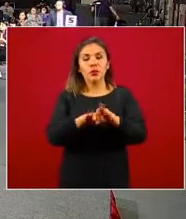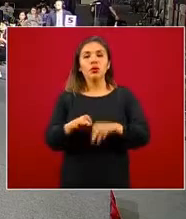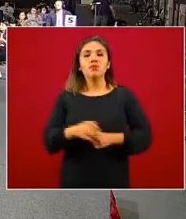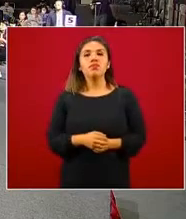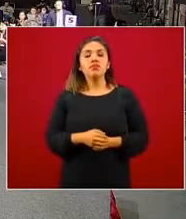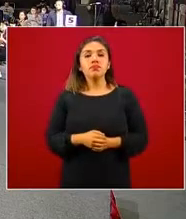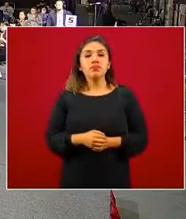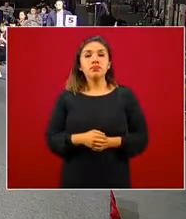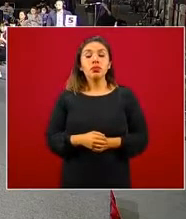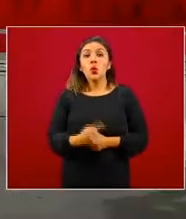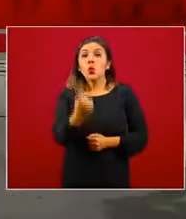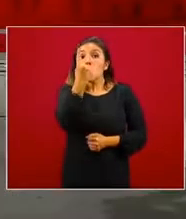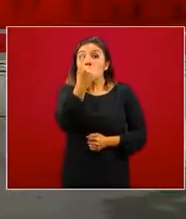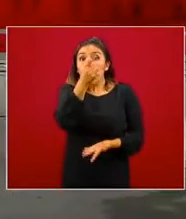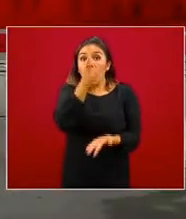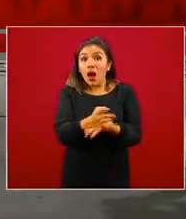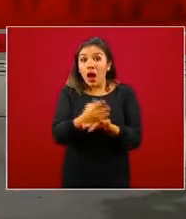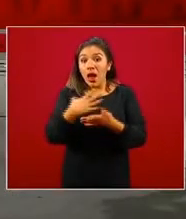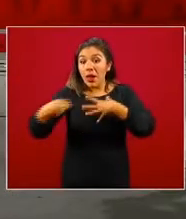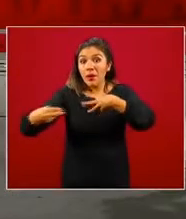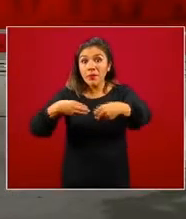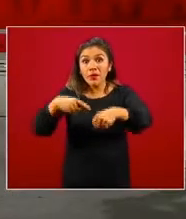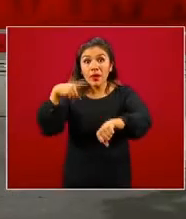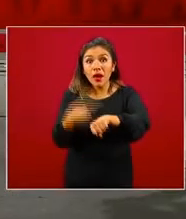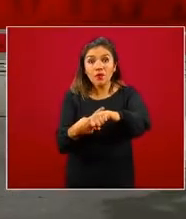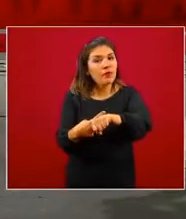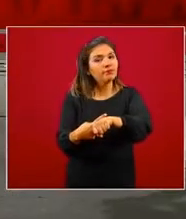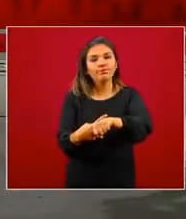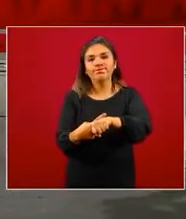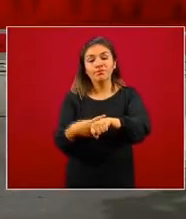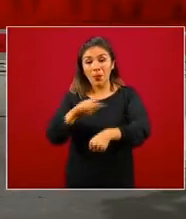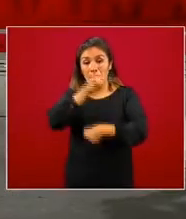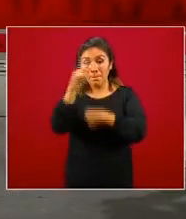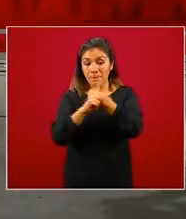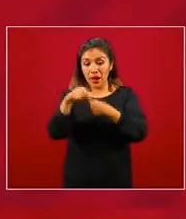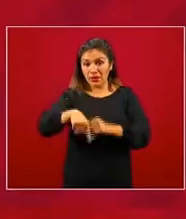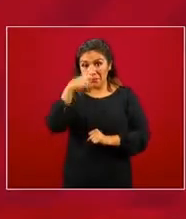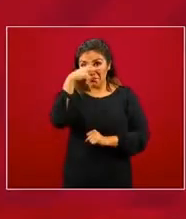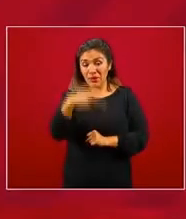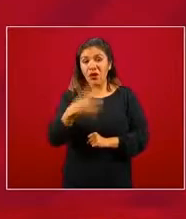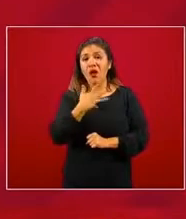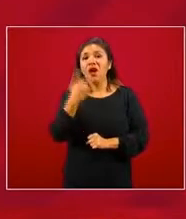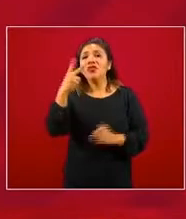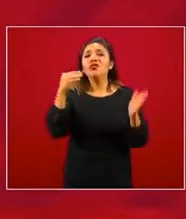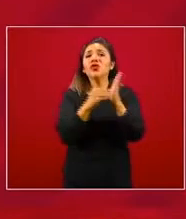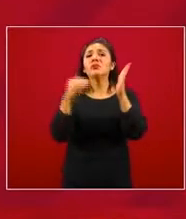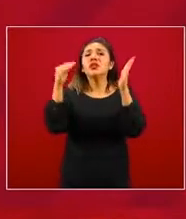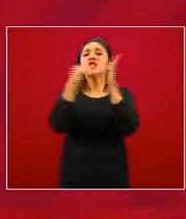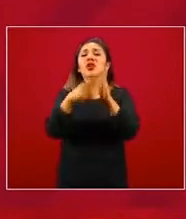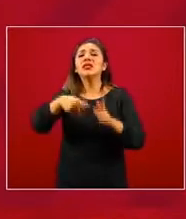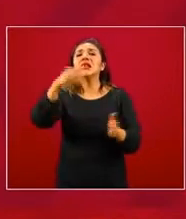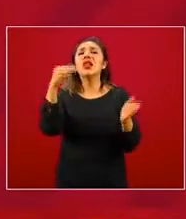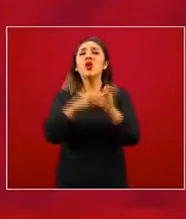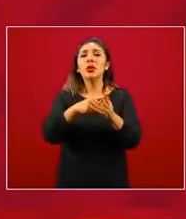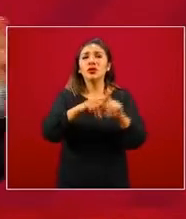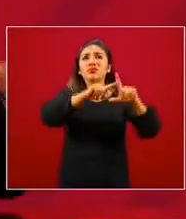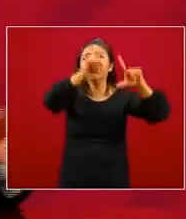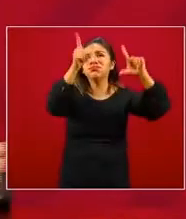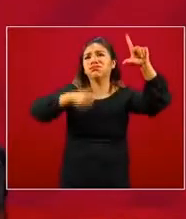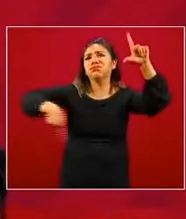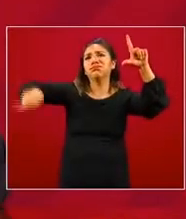and that I want to continue to highlight. There is not one single epidemic. Mexico is a country with 2 billions